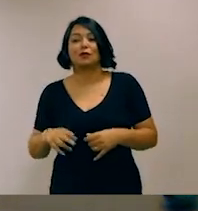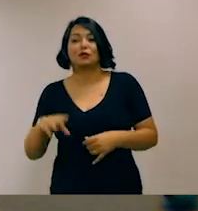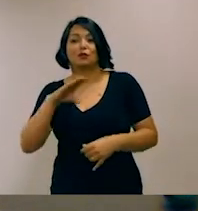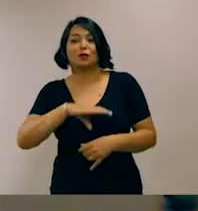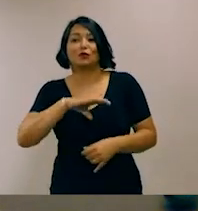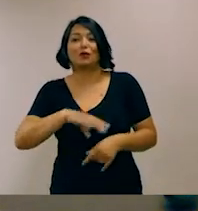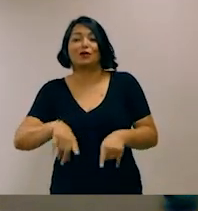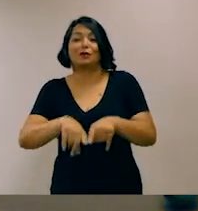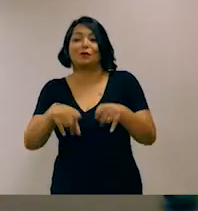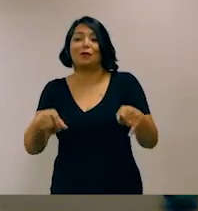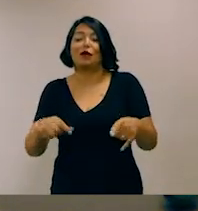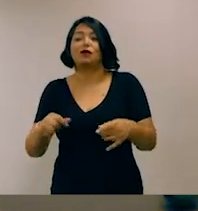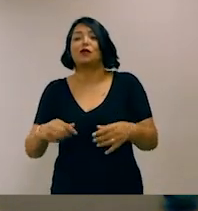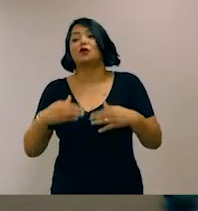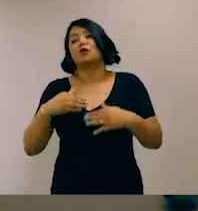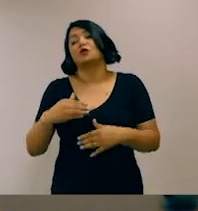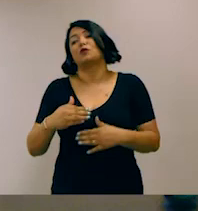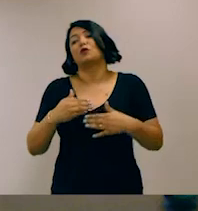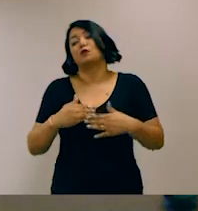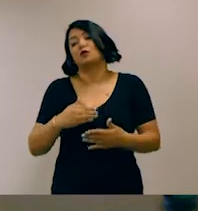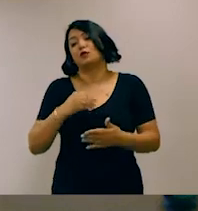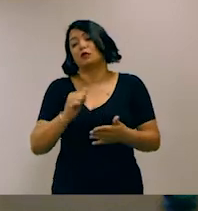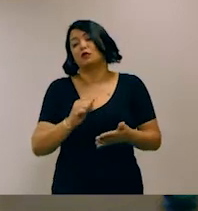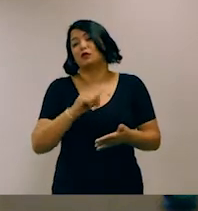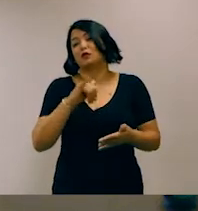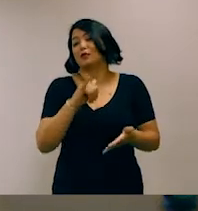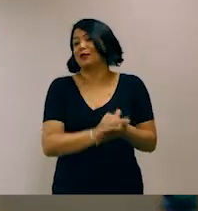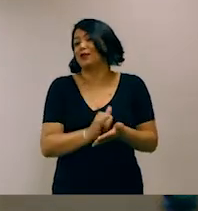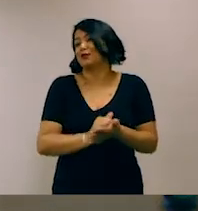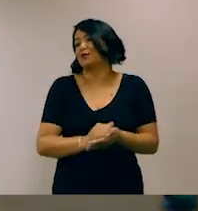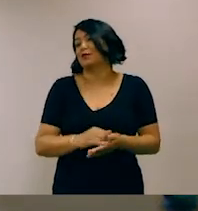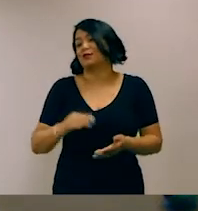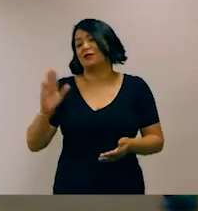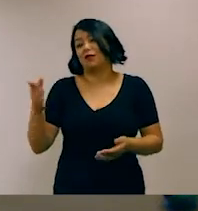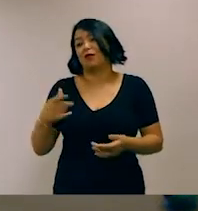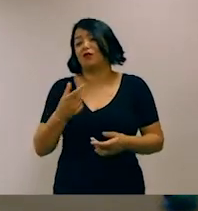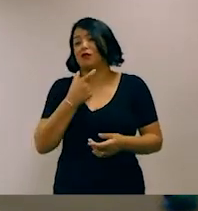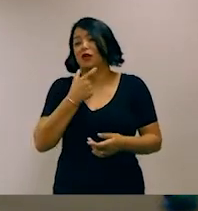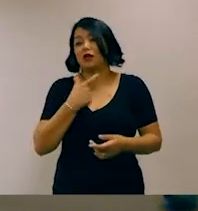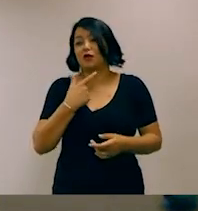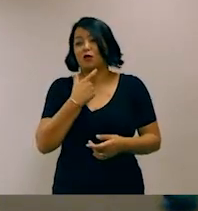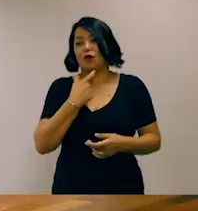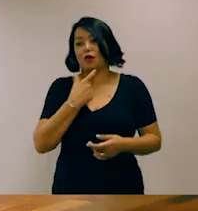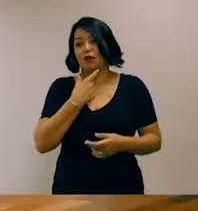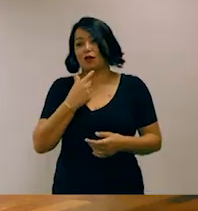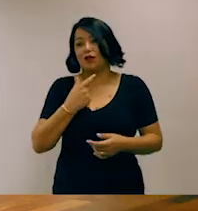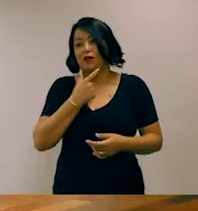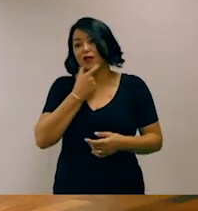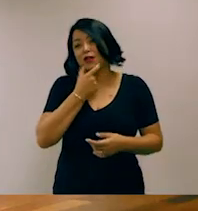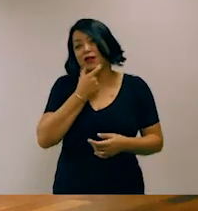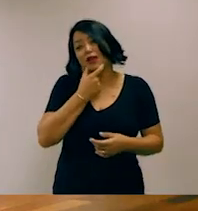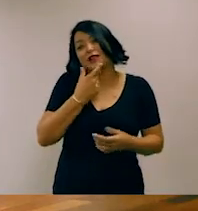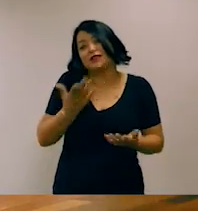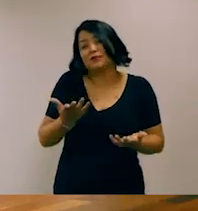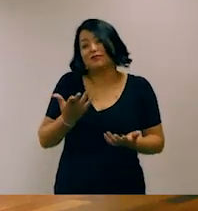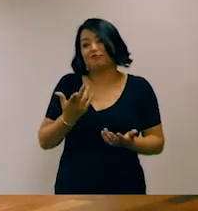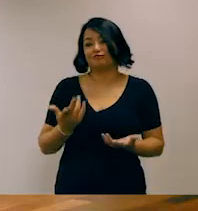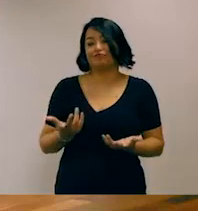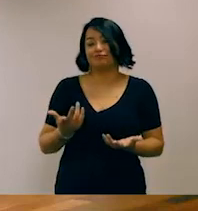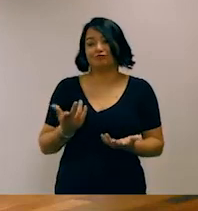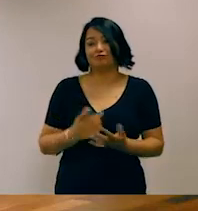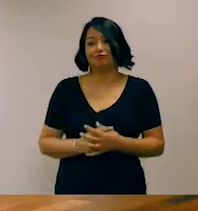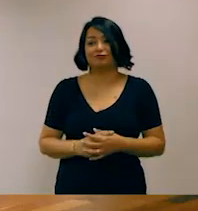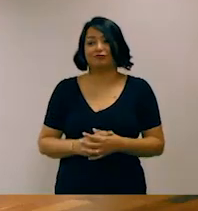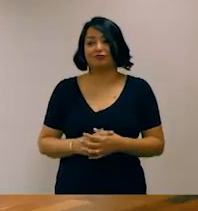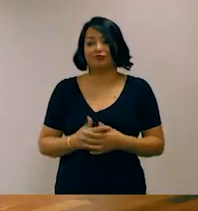so most of them are made for English. And this also compromises the process a little bit. For